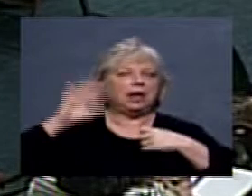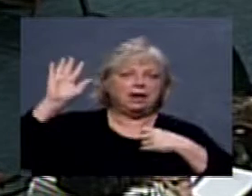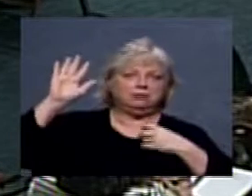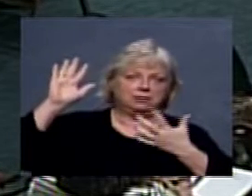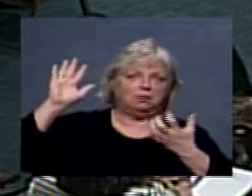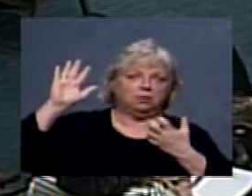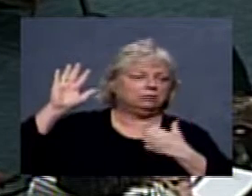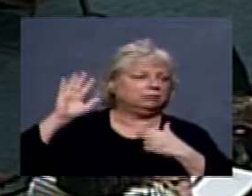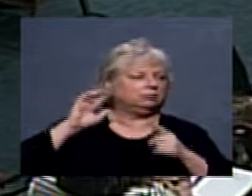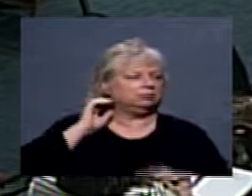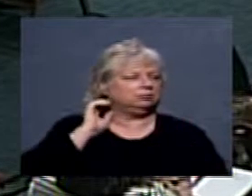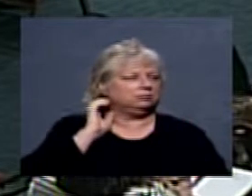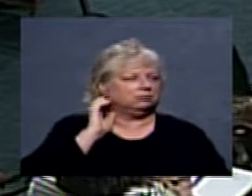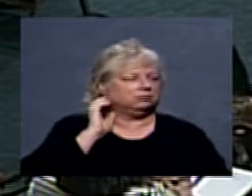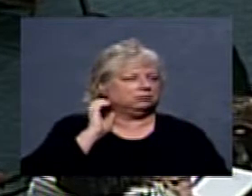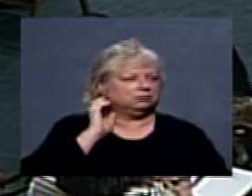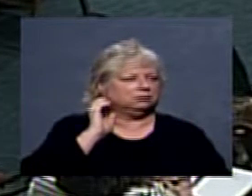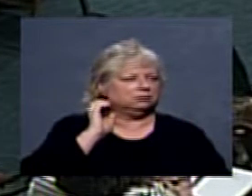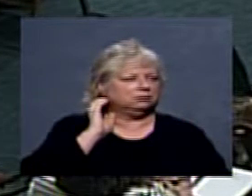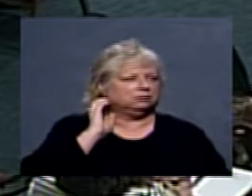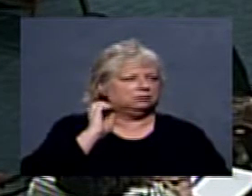Okay.